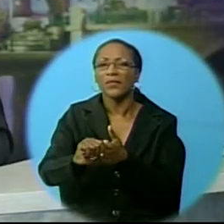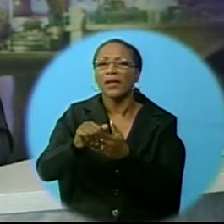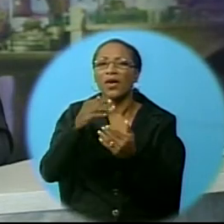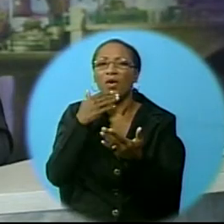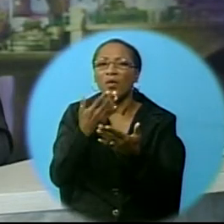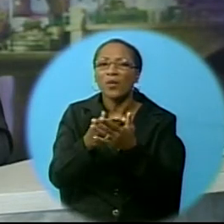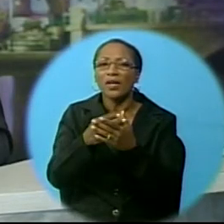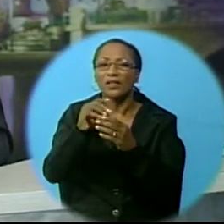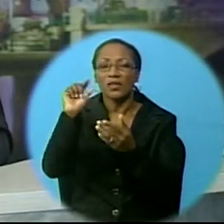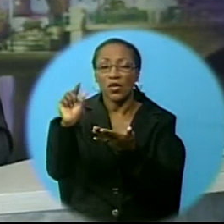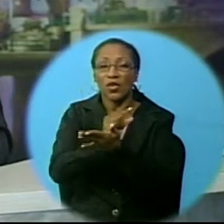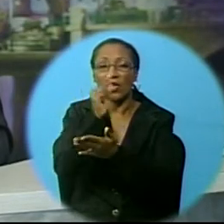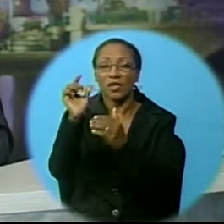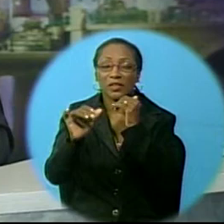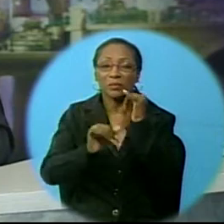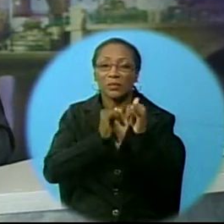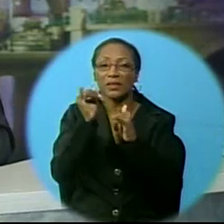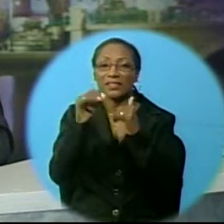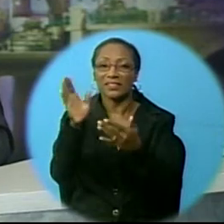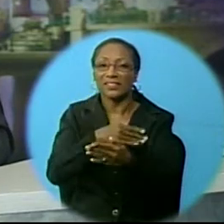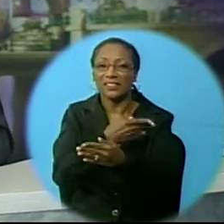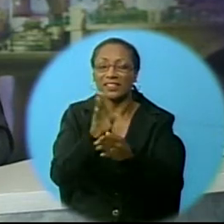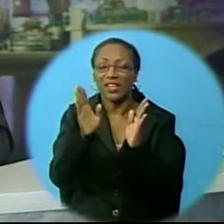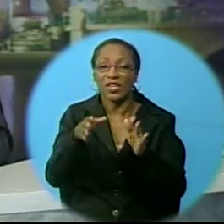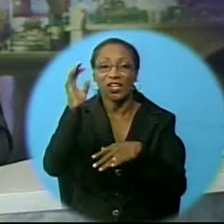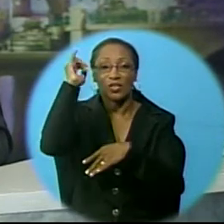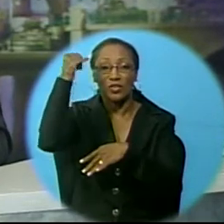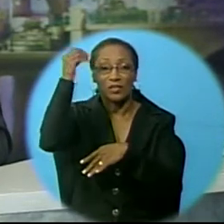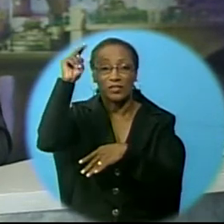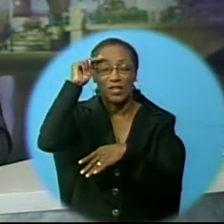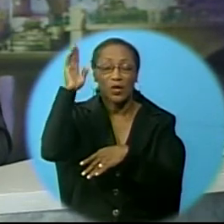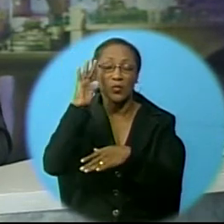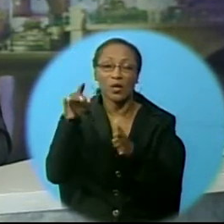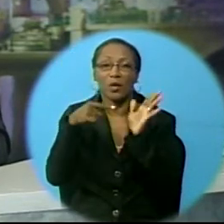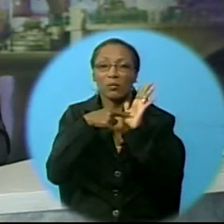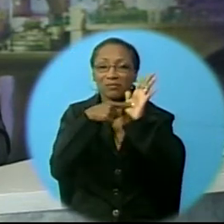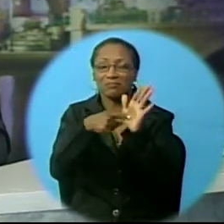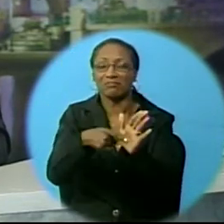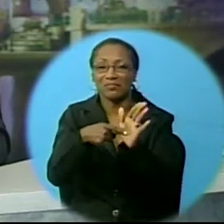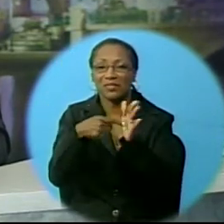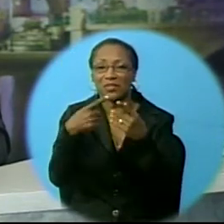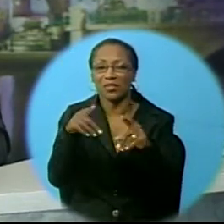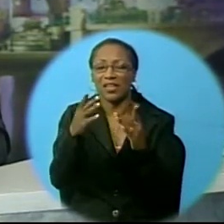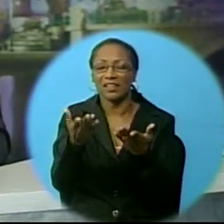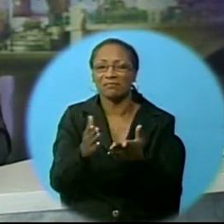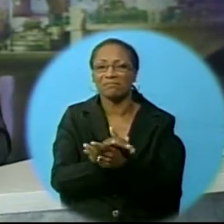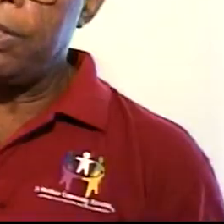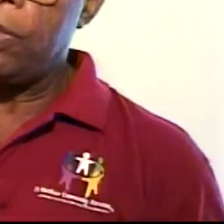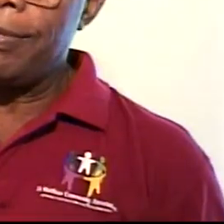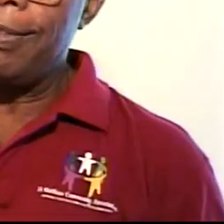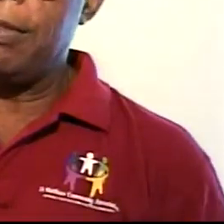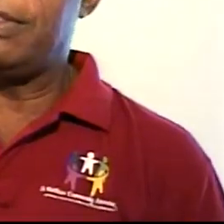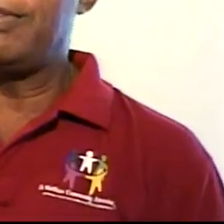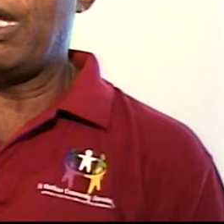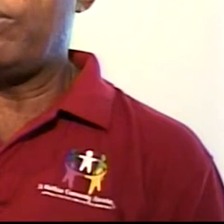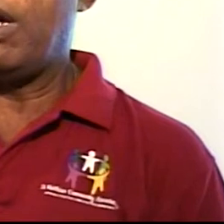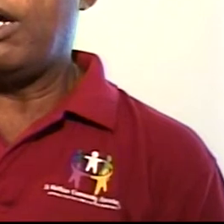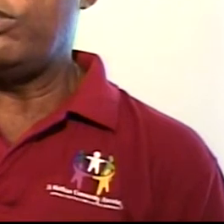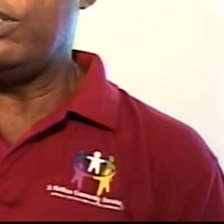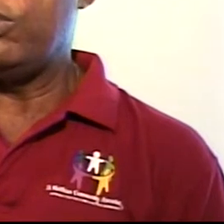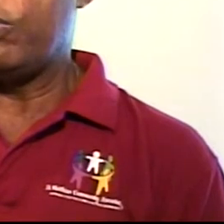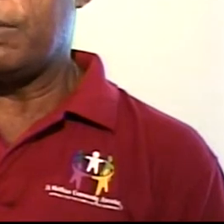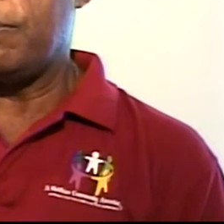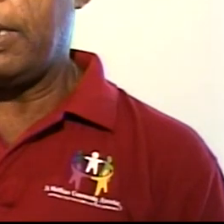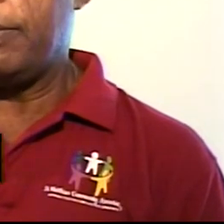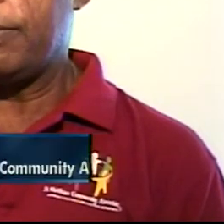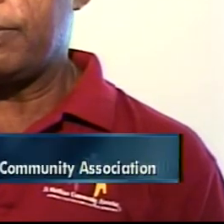Well-known gospel artist Joseph Niles will be recognized during that event. One of the features this year is that we are